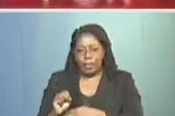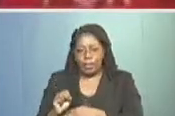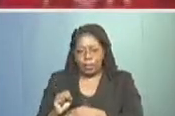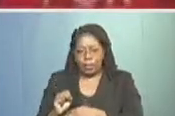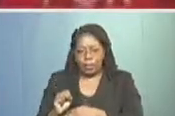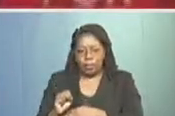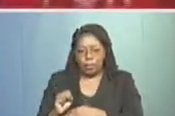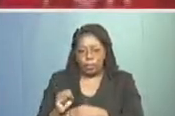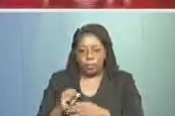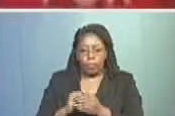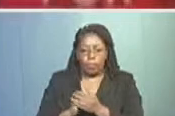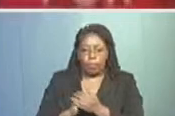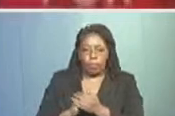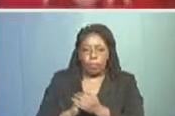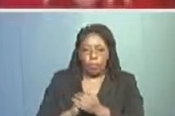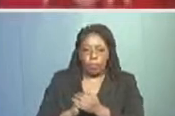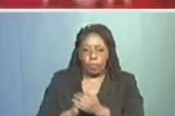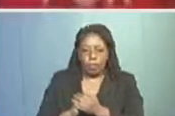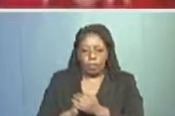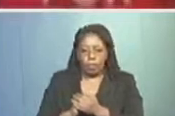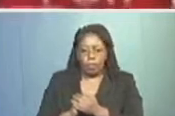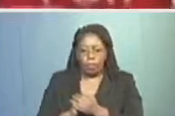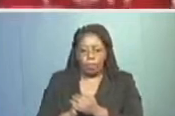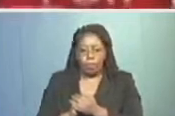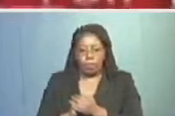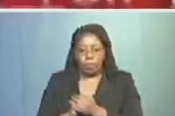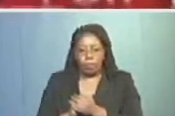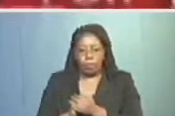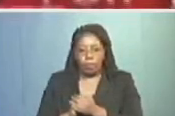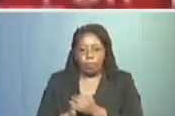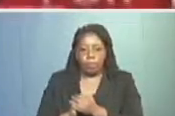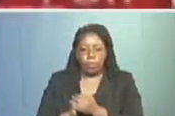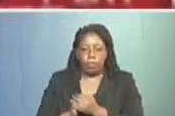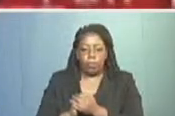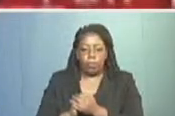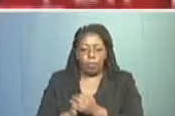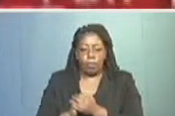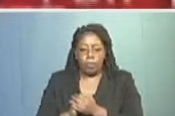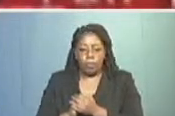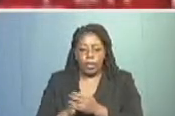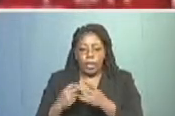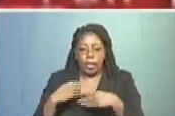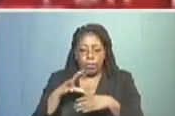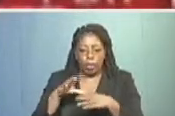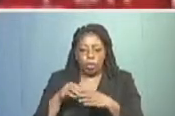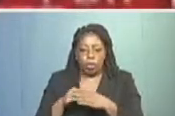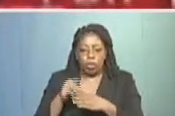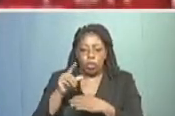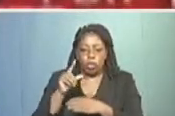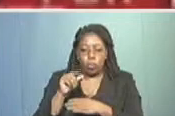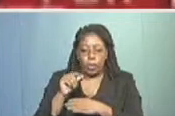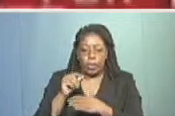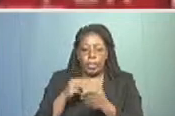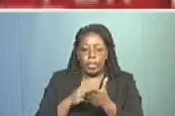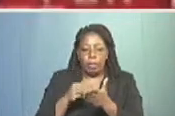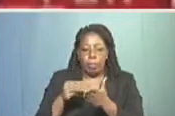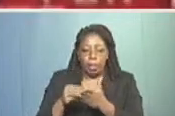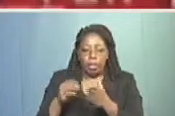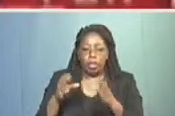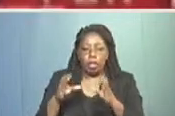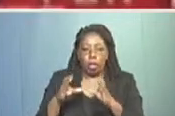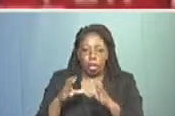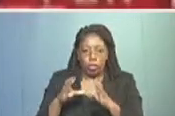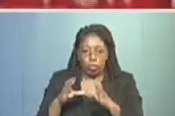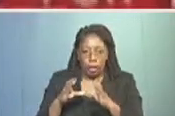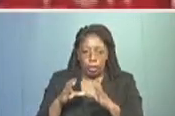4-year, $86 million rookie contract extension with Sacramento. The deal also included $20 million in certain contract